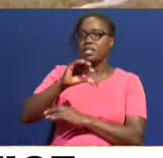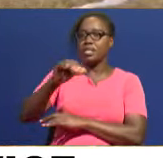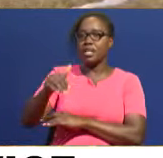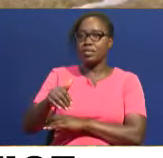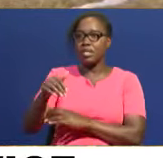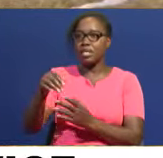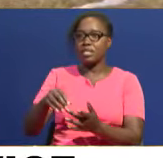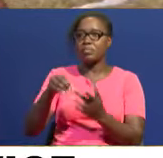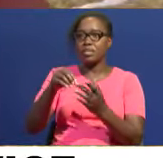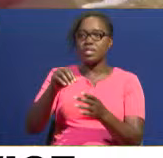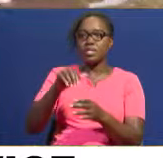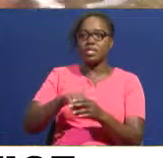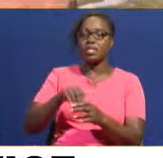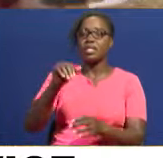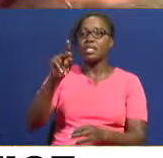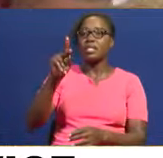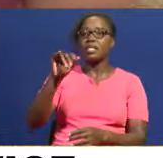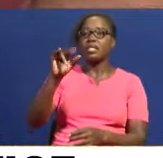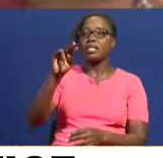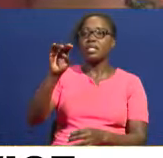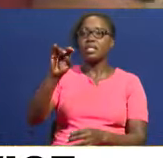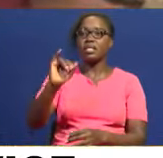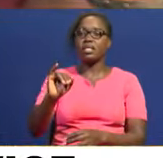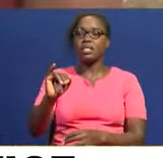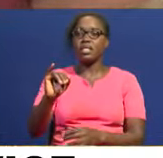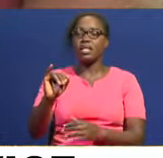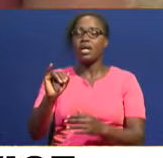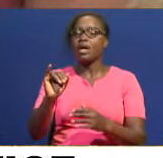and particularly in Kenny West, where most of the children, or the crux of